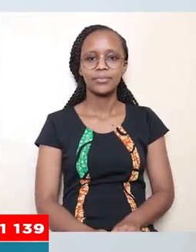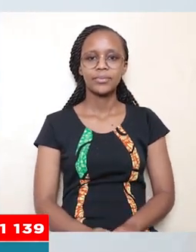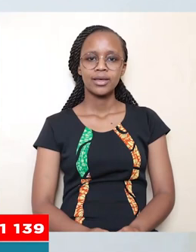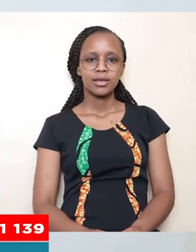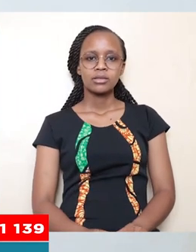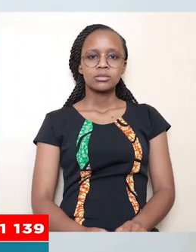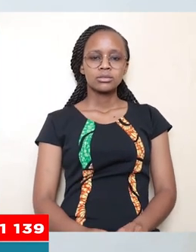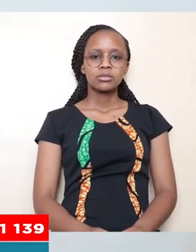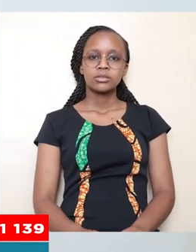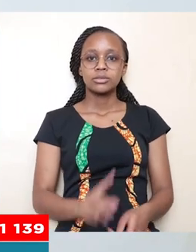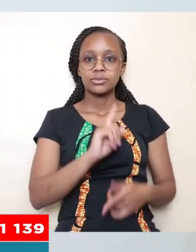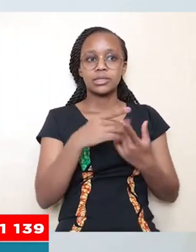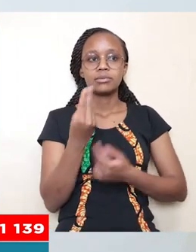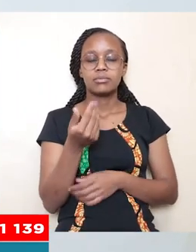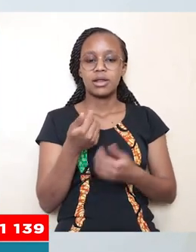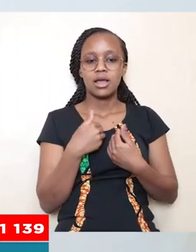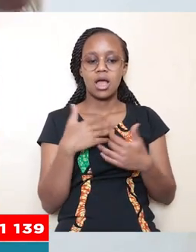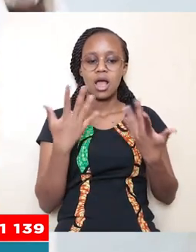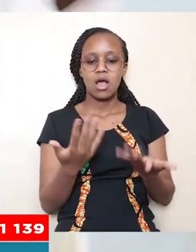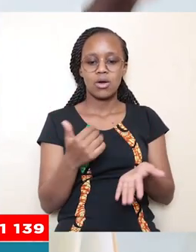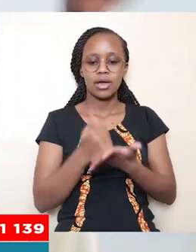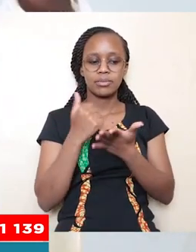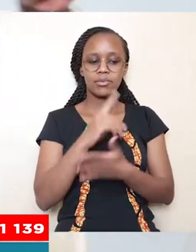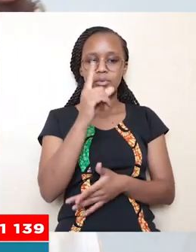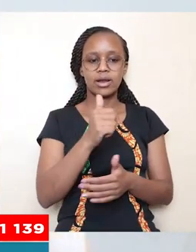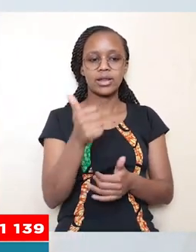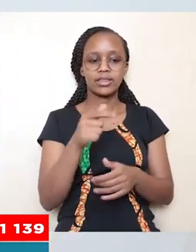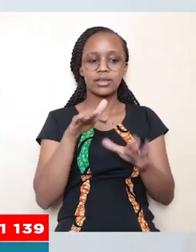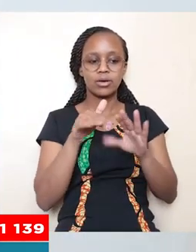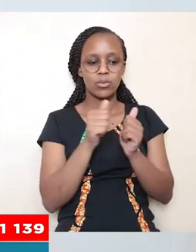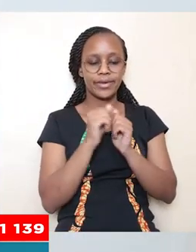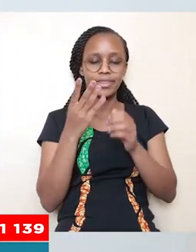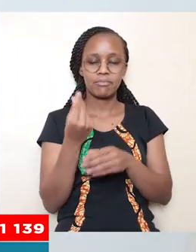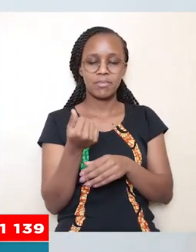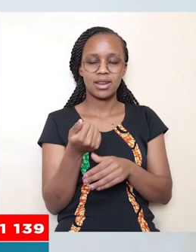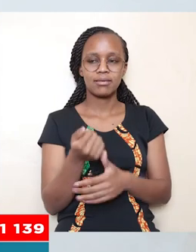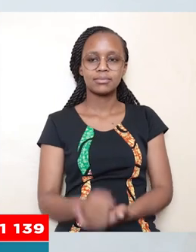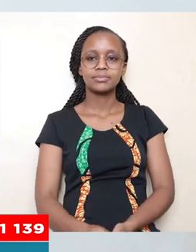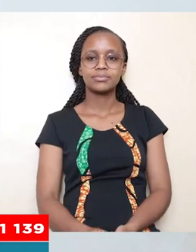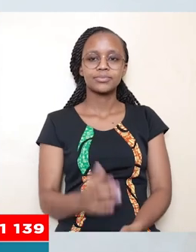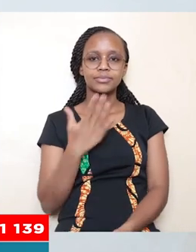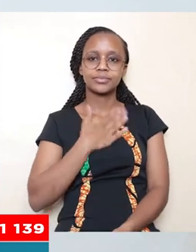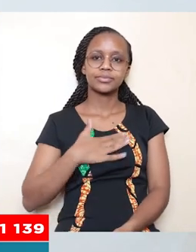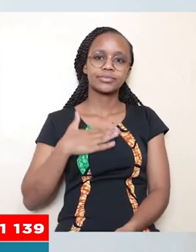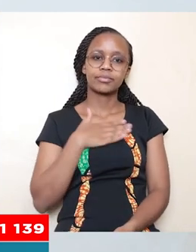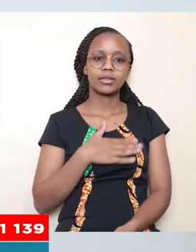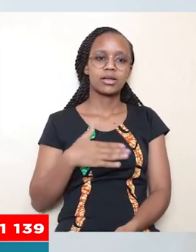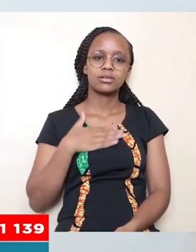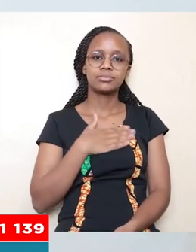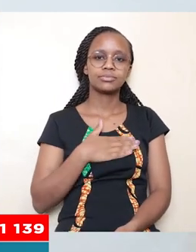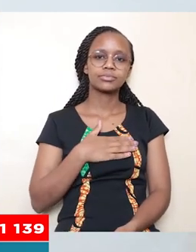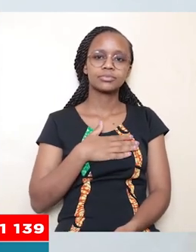even when they have money, how they'll be assisting others in their money. Please,